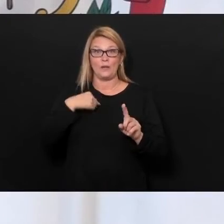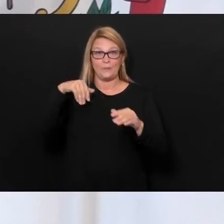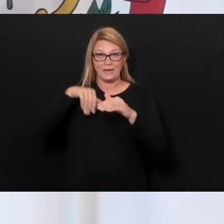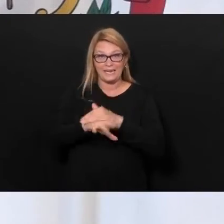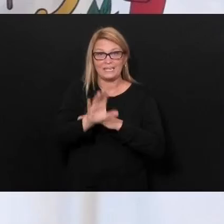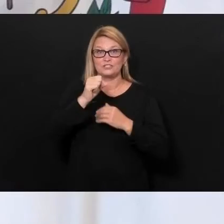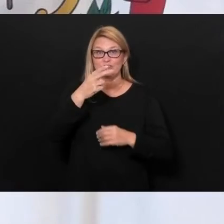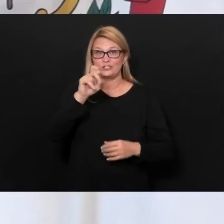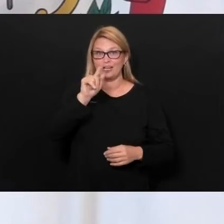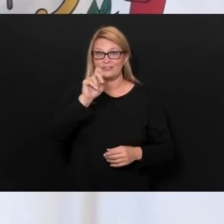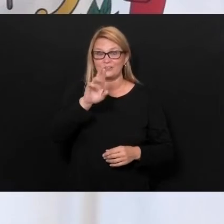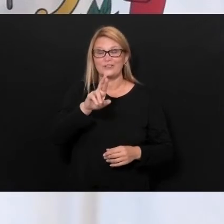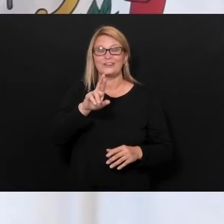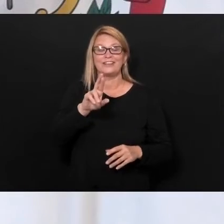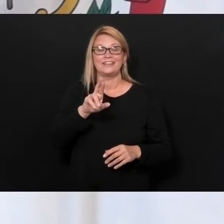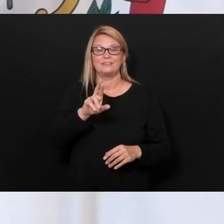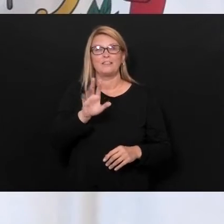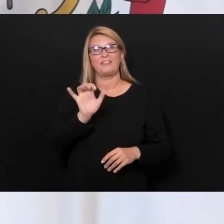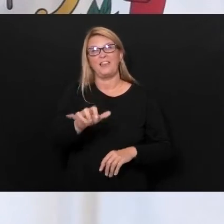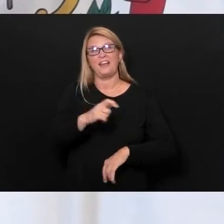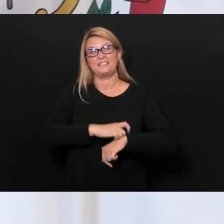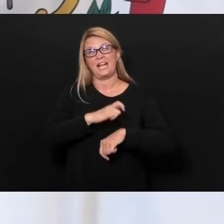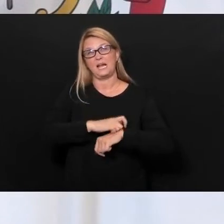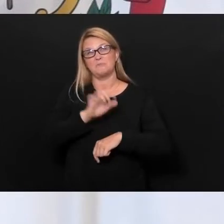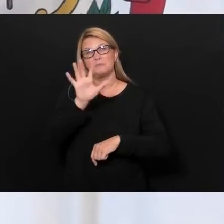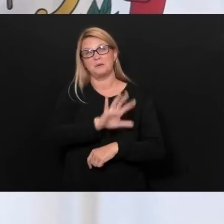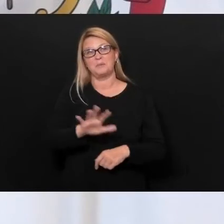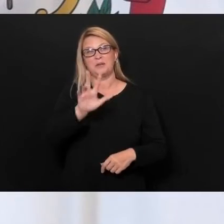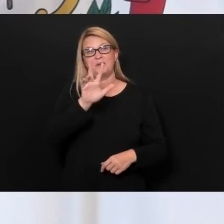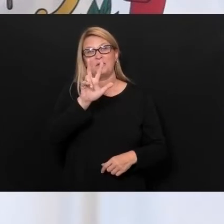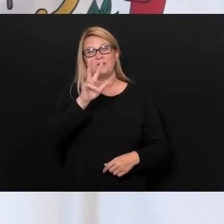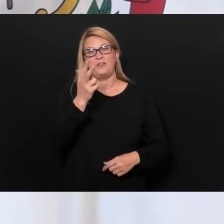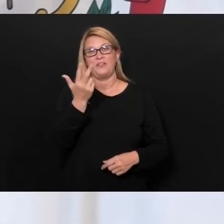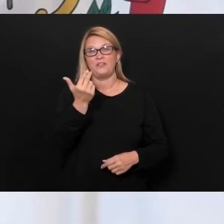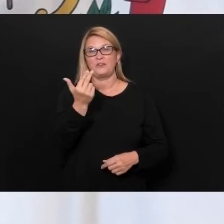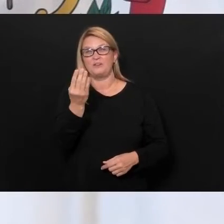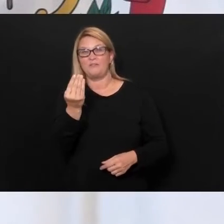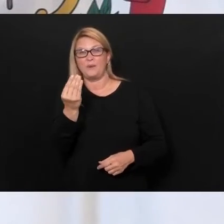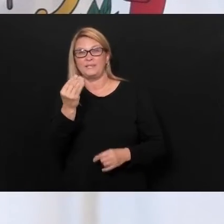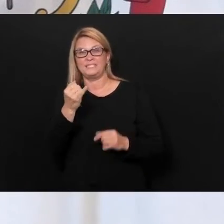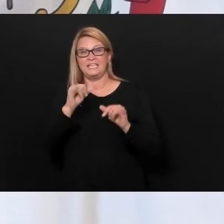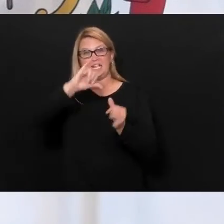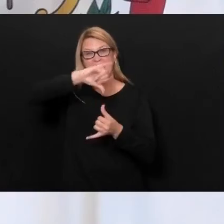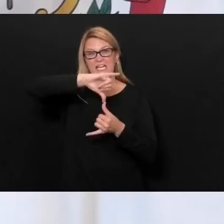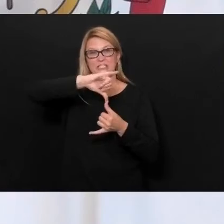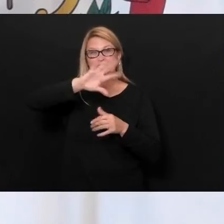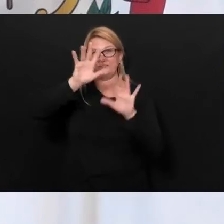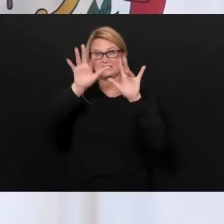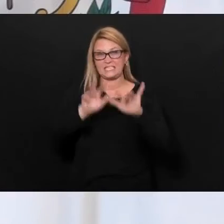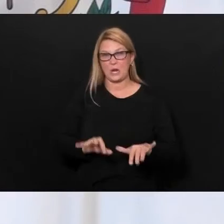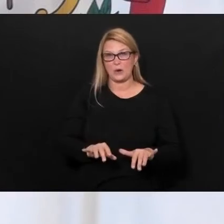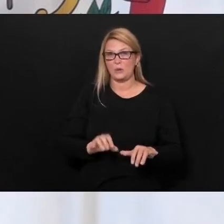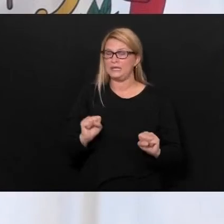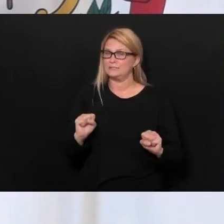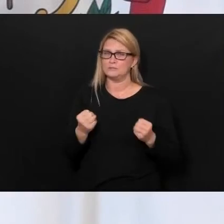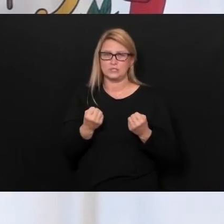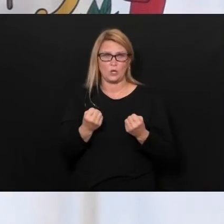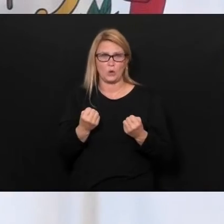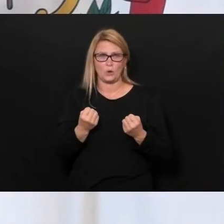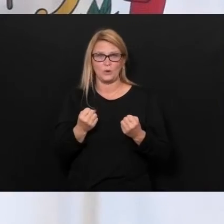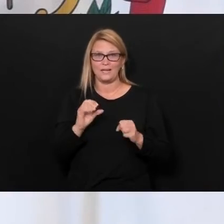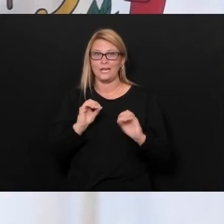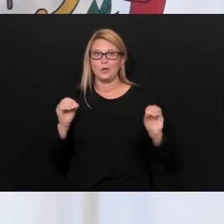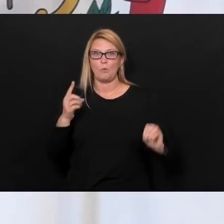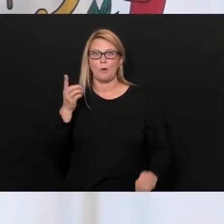shelter, there was probably, at that time, probably 13 or 14 inches of snow on the ground, and it was cold as it could be, and nobody